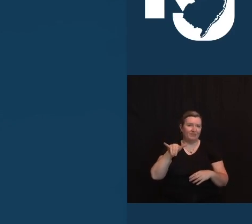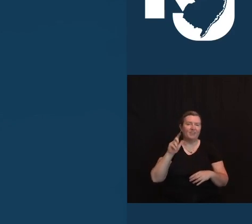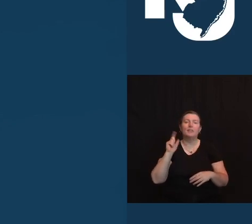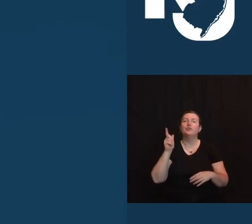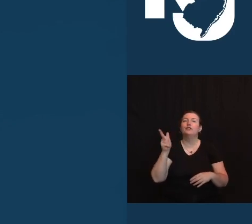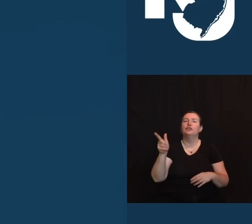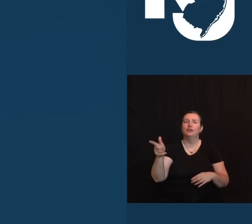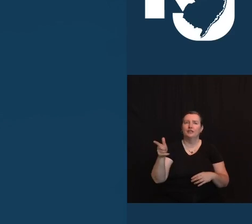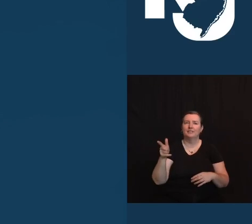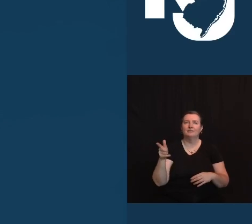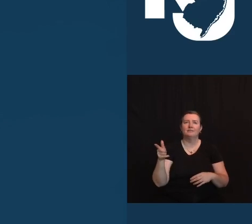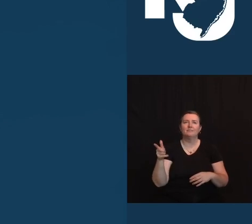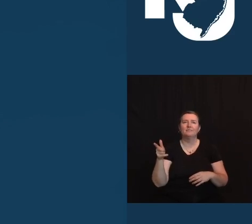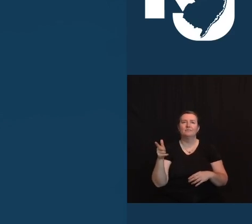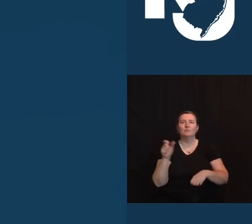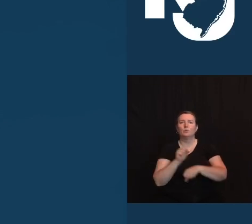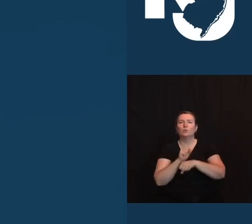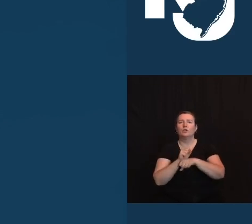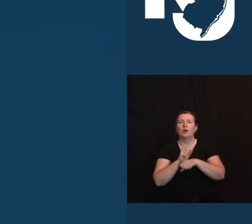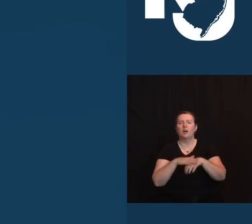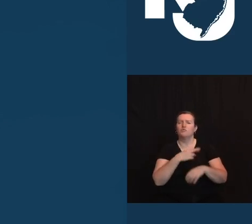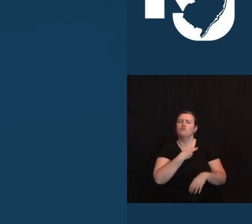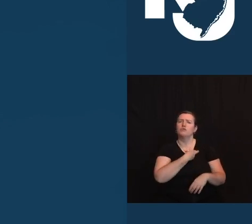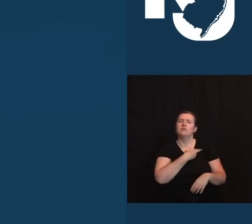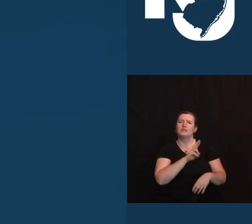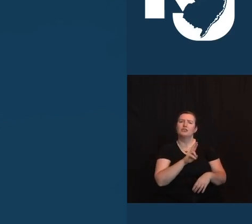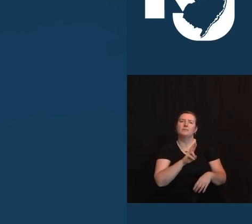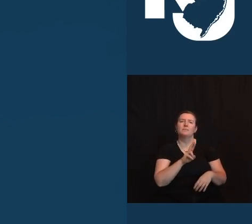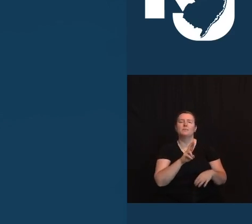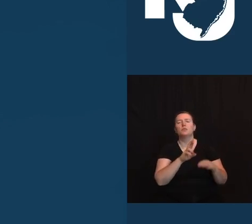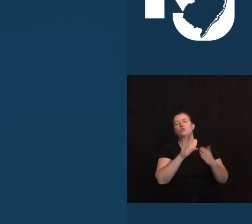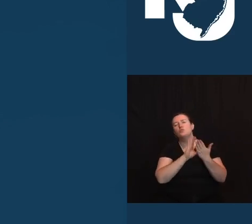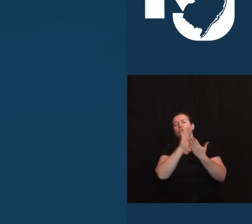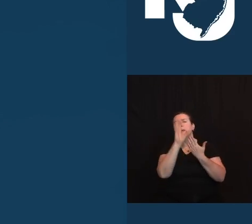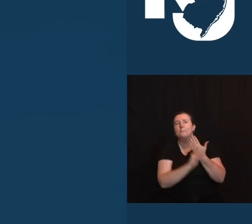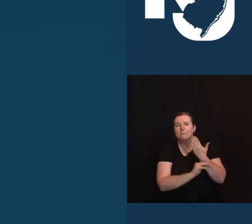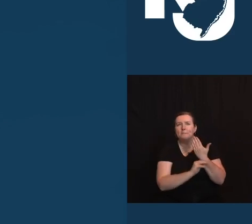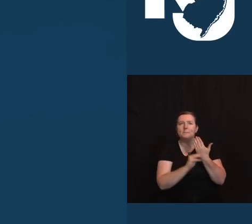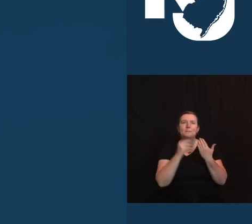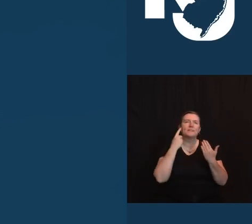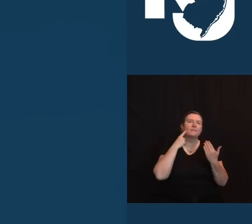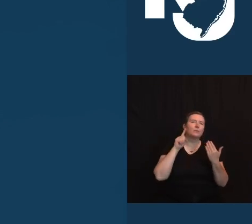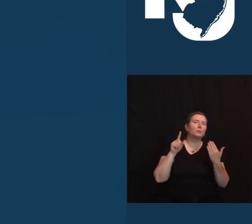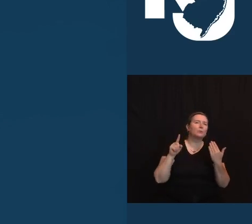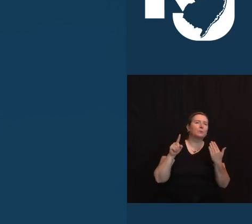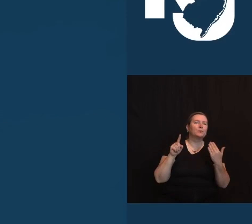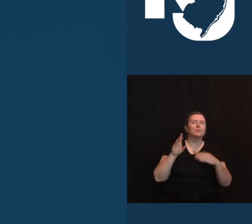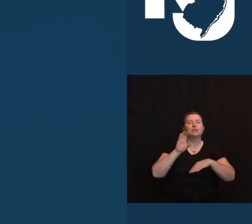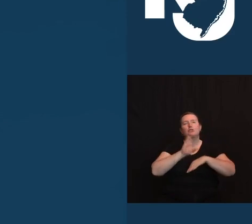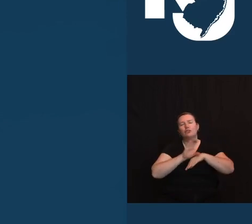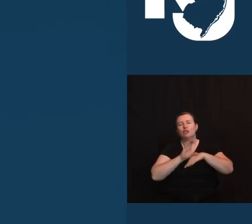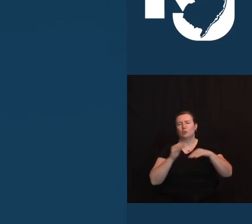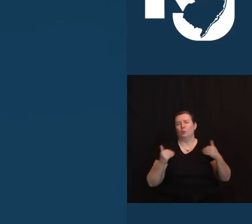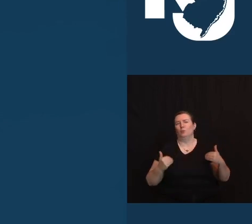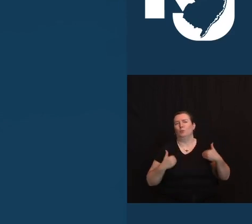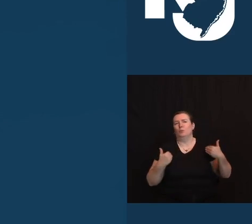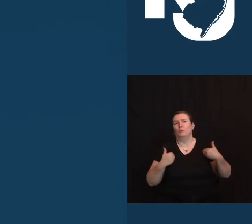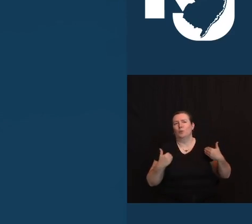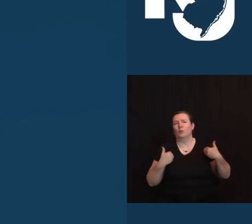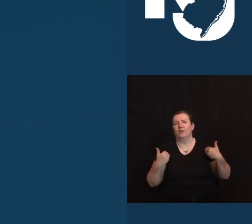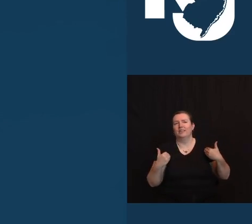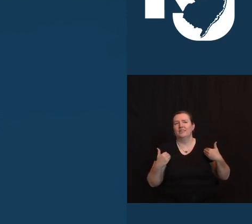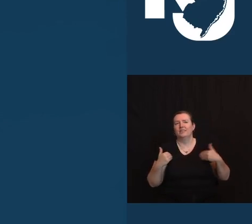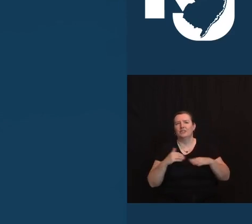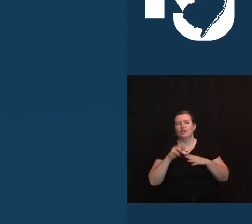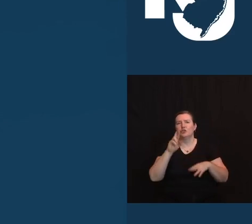worked to develop religious curriculum for the church youth at the West Side Presbyterian Church in Ridgewood, of which she was a